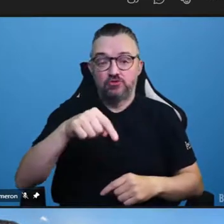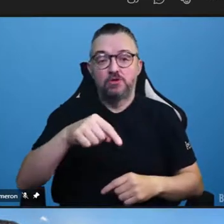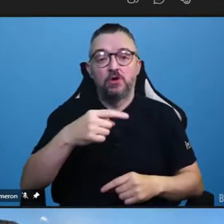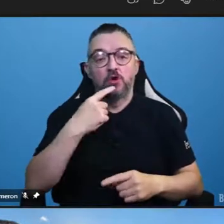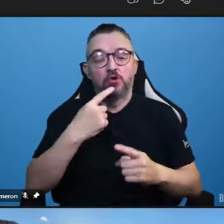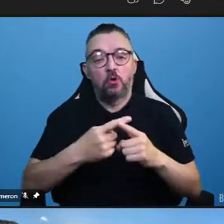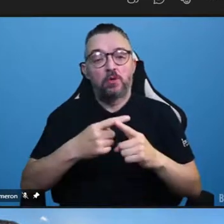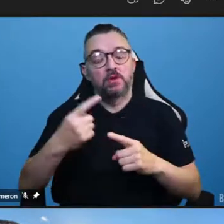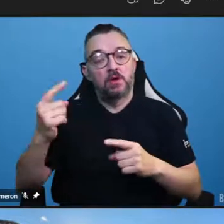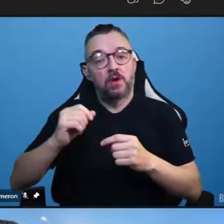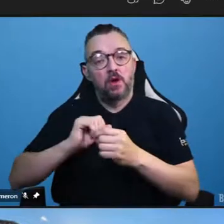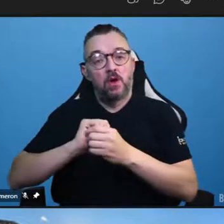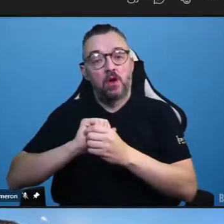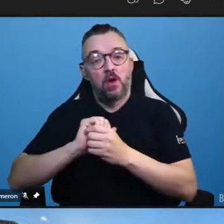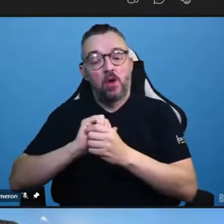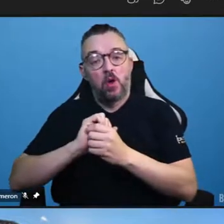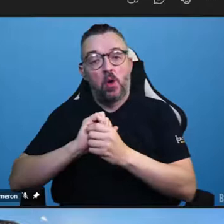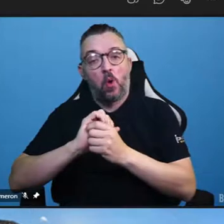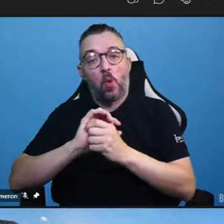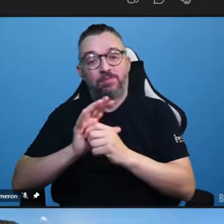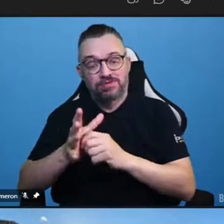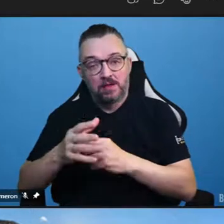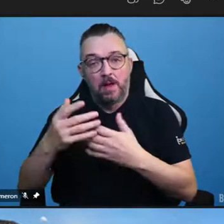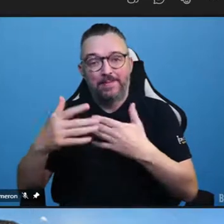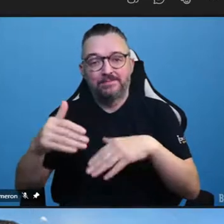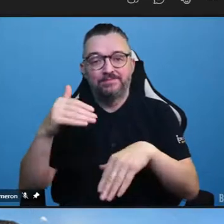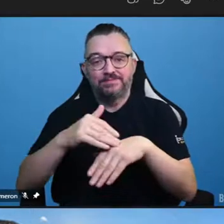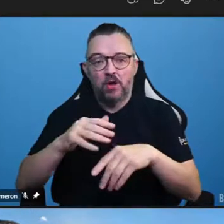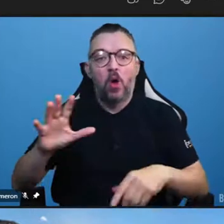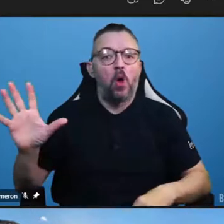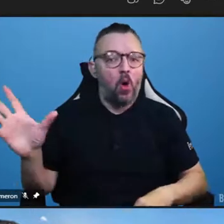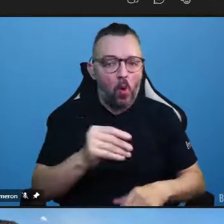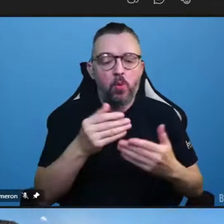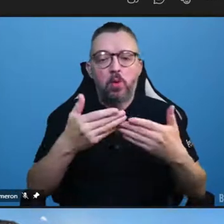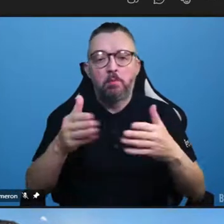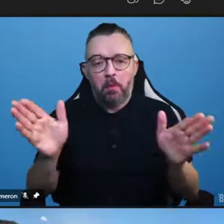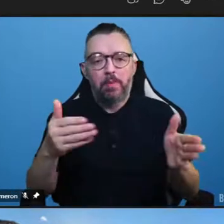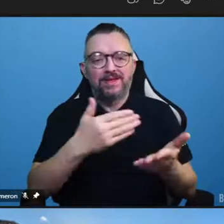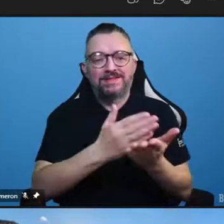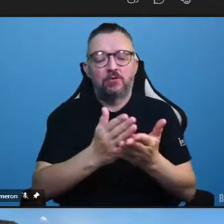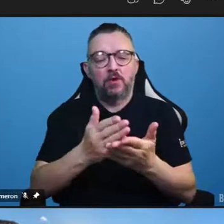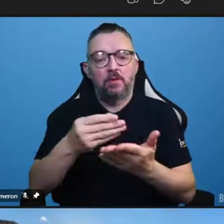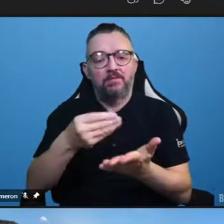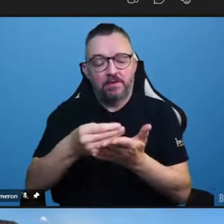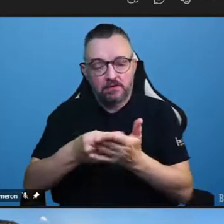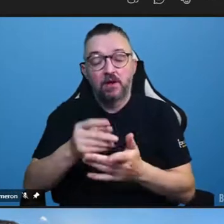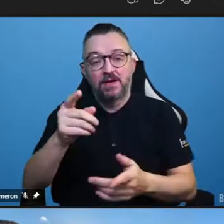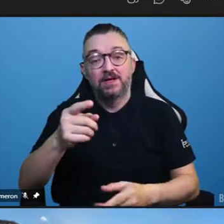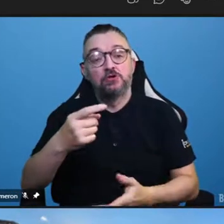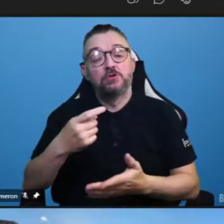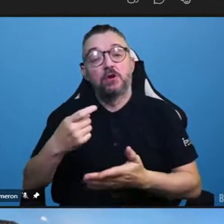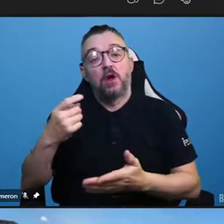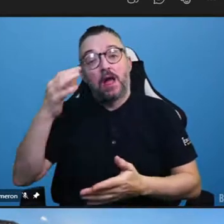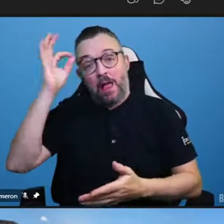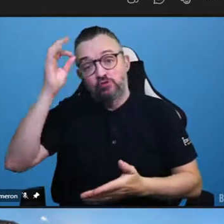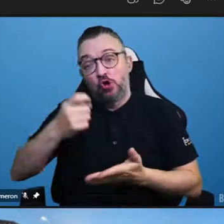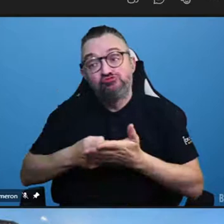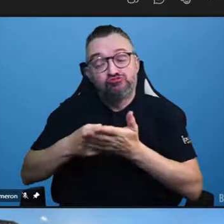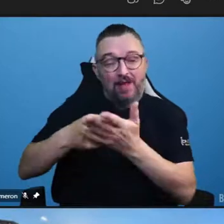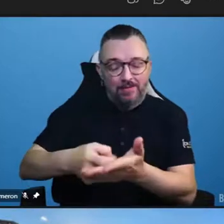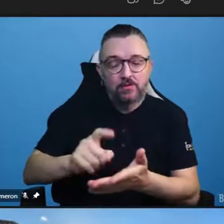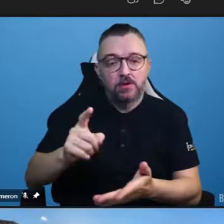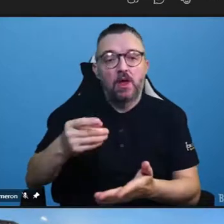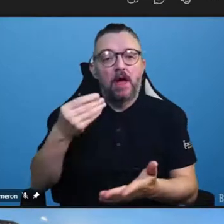impact the pandemic has had on all public sector finances, it's recommended that the Council revises its financial